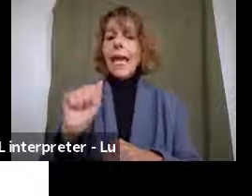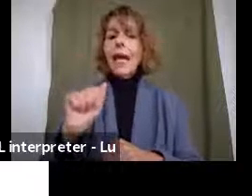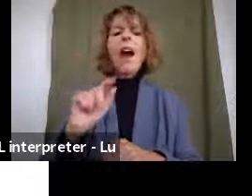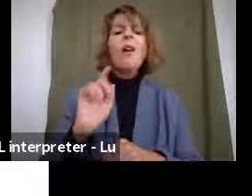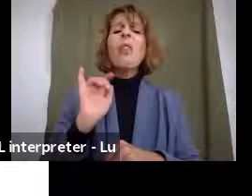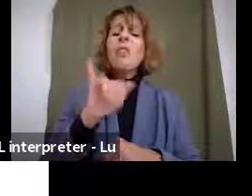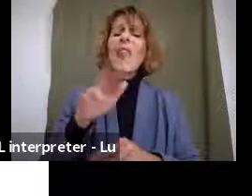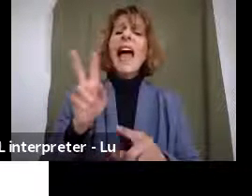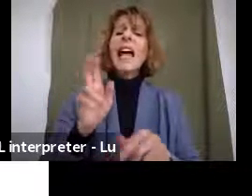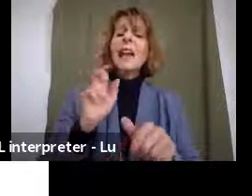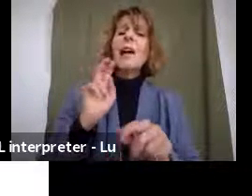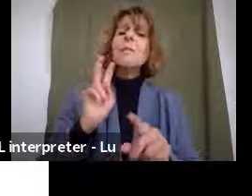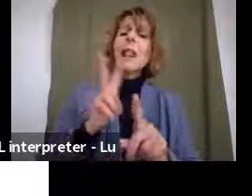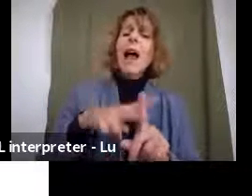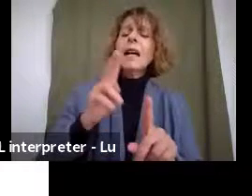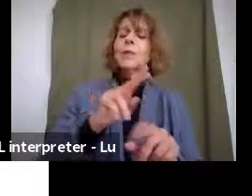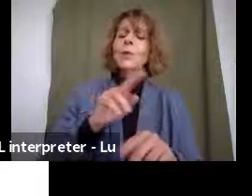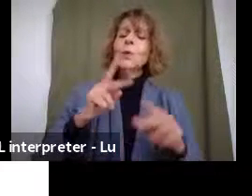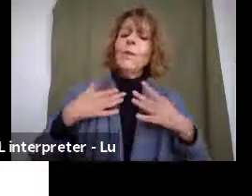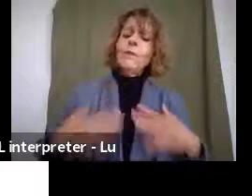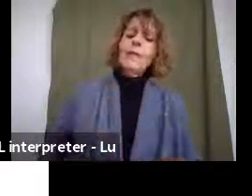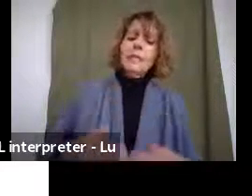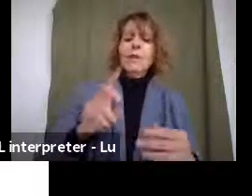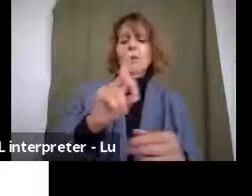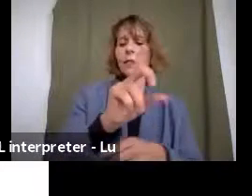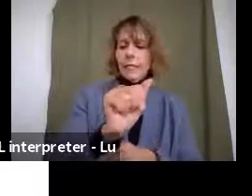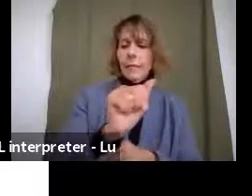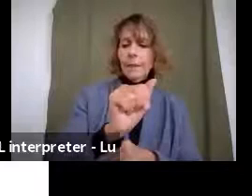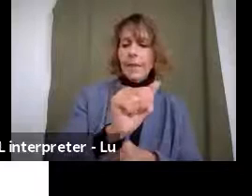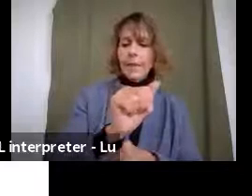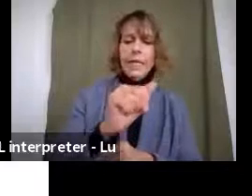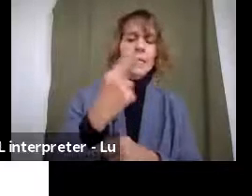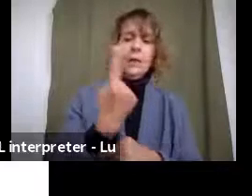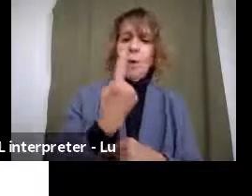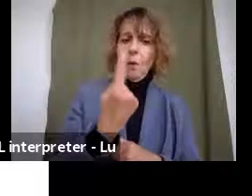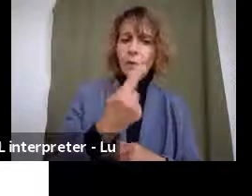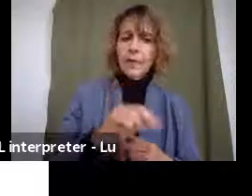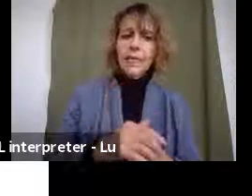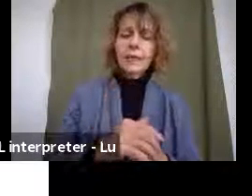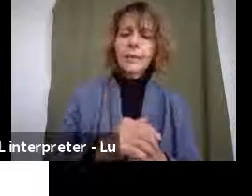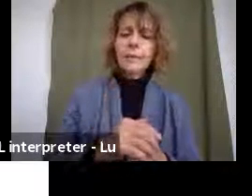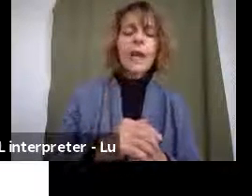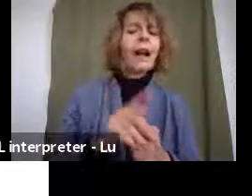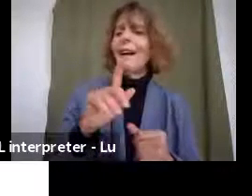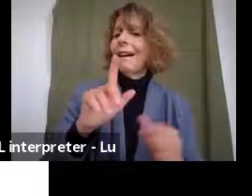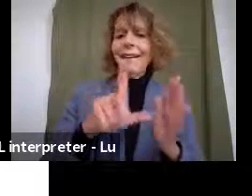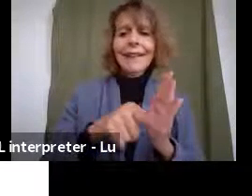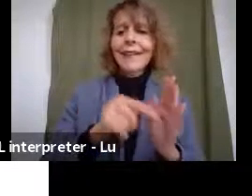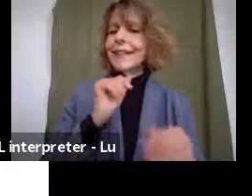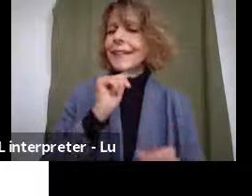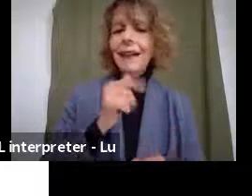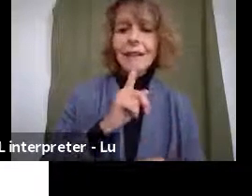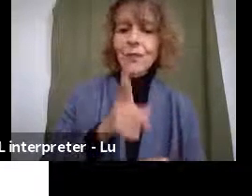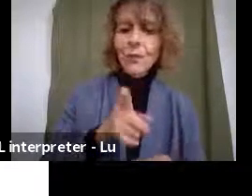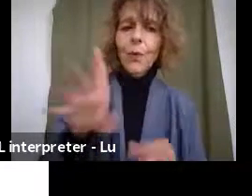effective communication was specifically added for people who are blind or low vision, people who are